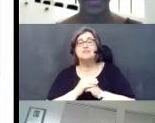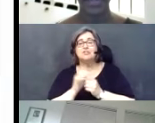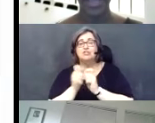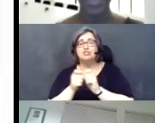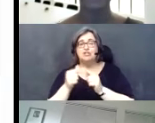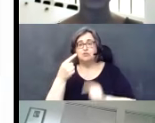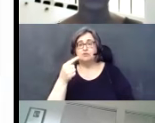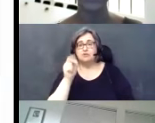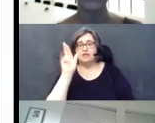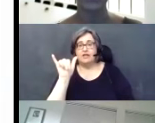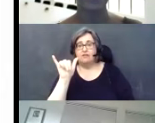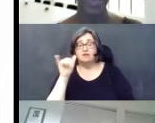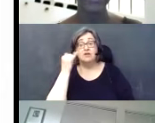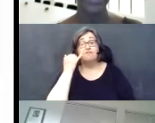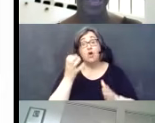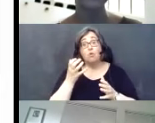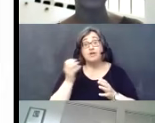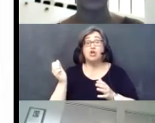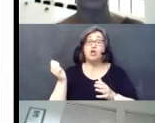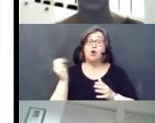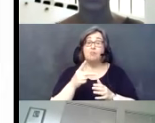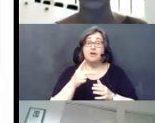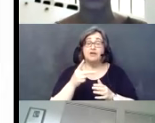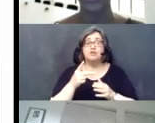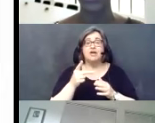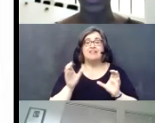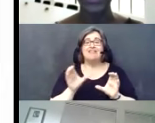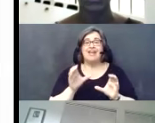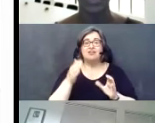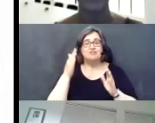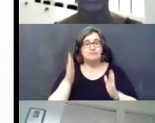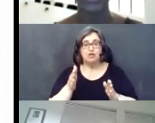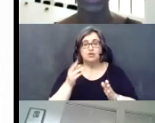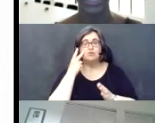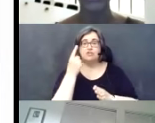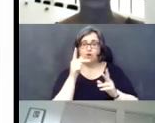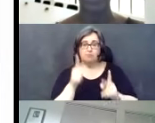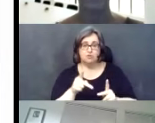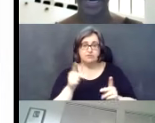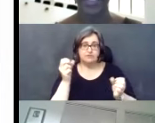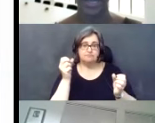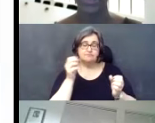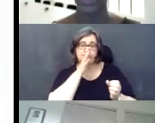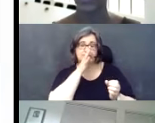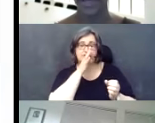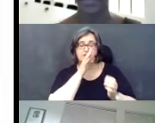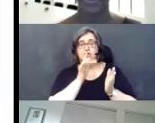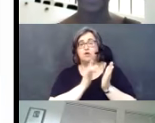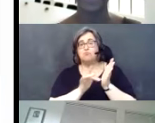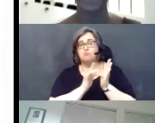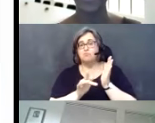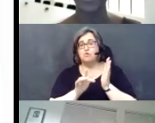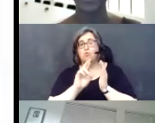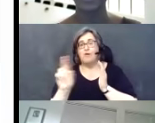view. And if you would like to move back to the actor speaker view, which is where you can only see one person, swipe right until you get